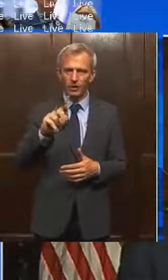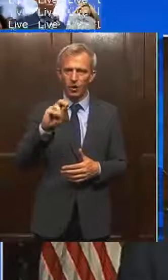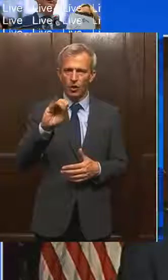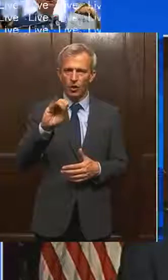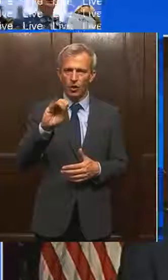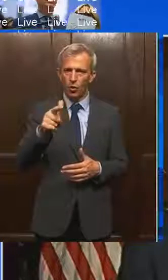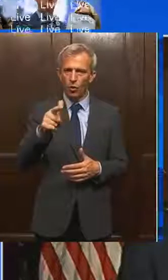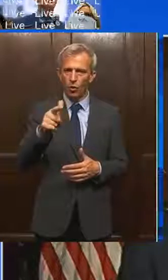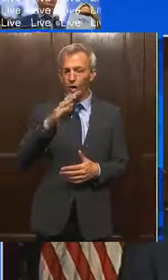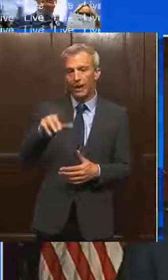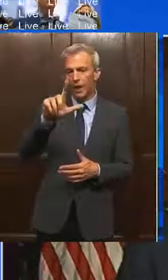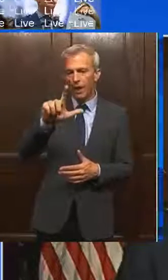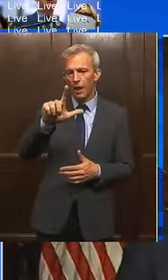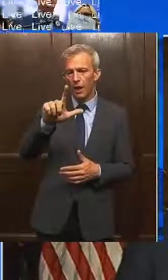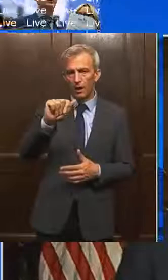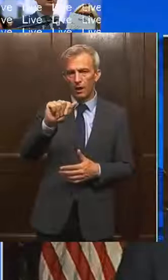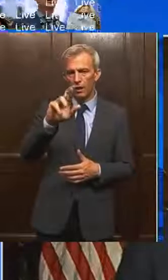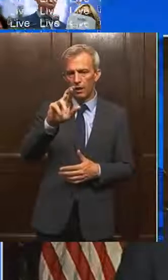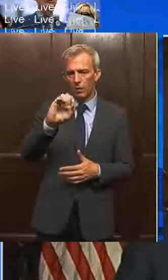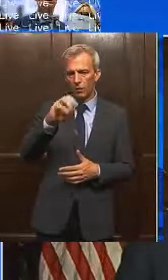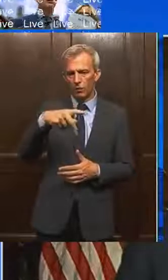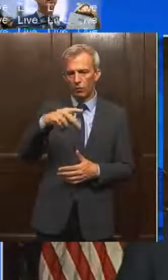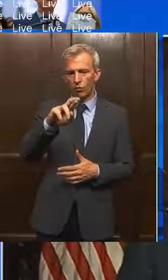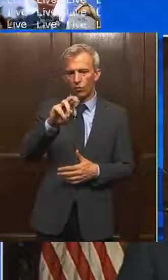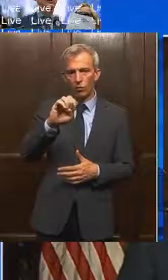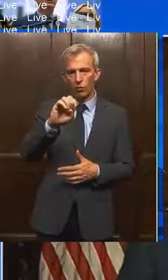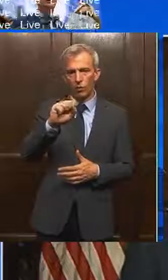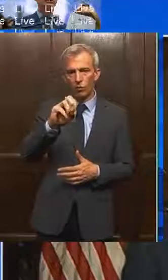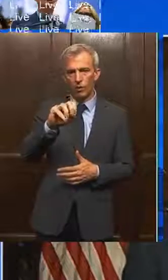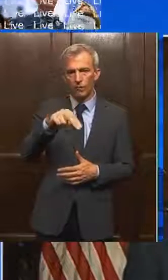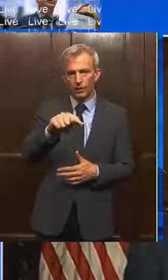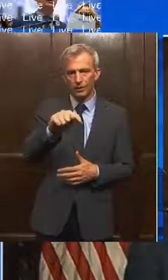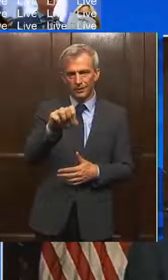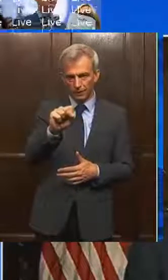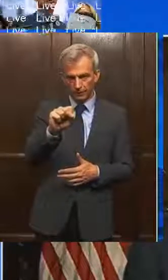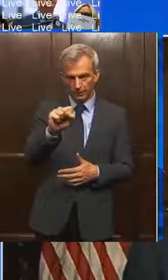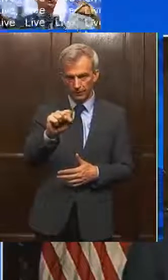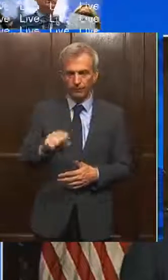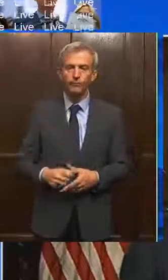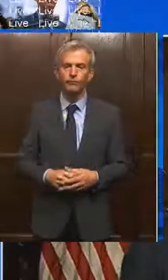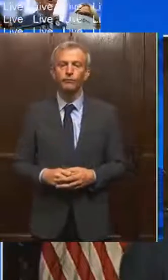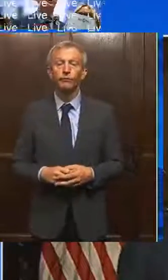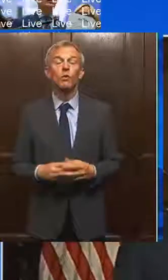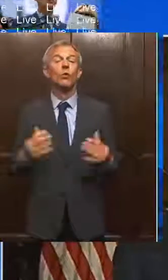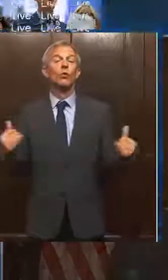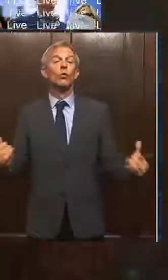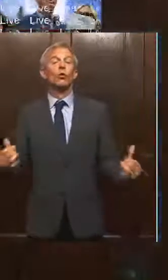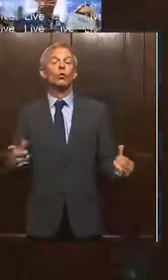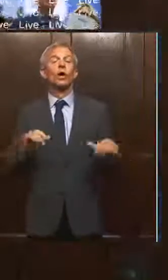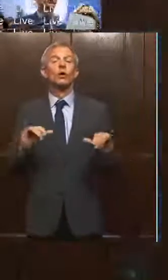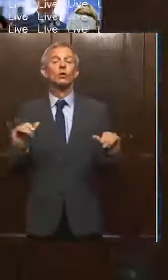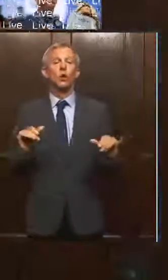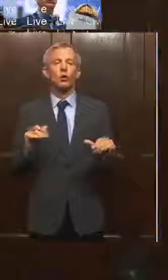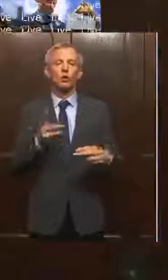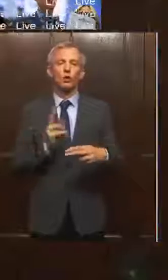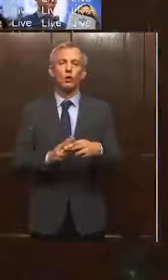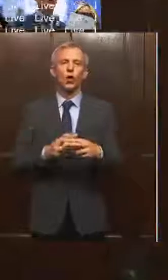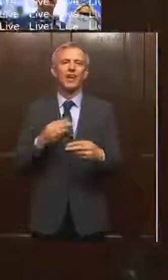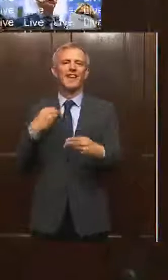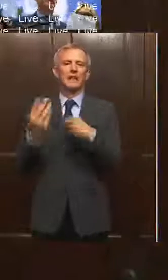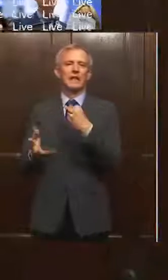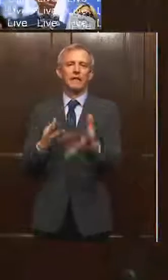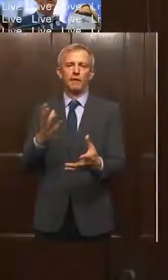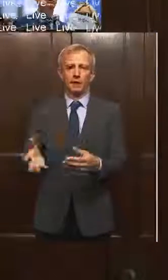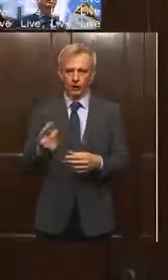coronavirus.lacity.org/LA Represents. And indeed, we do here in LA. Today is also Giving Tuesday. This